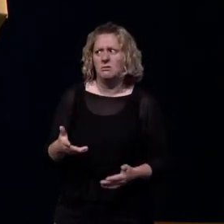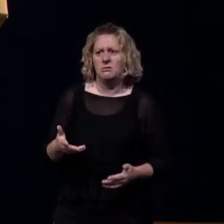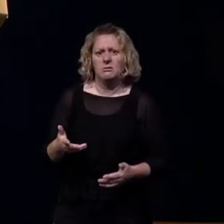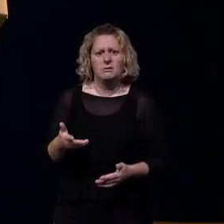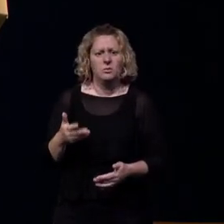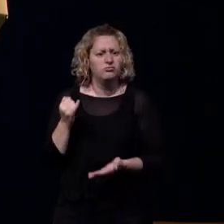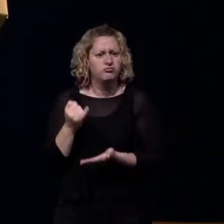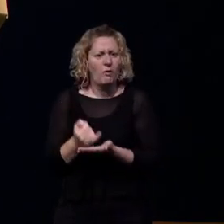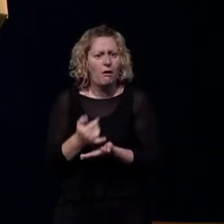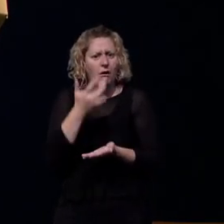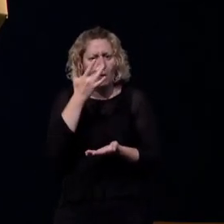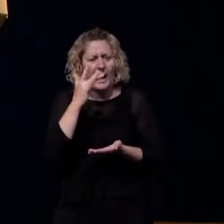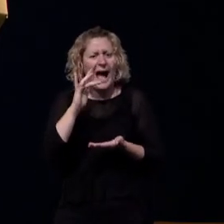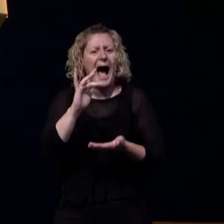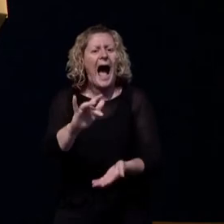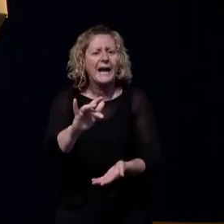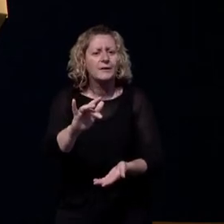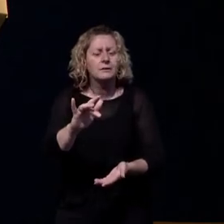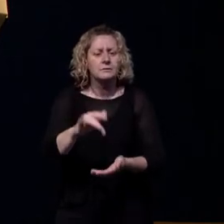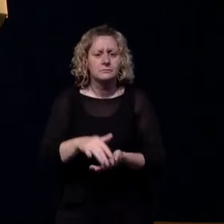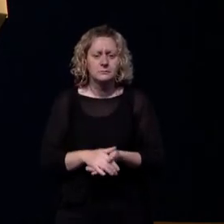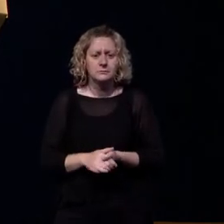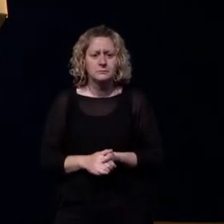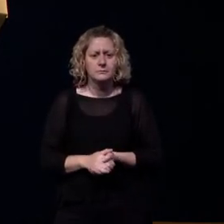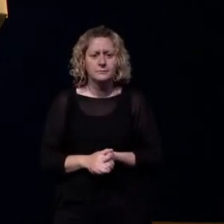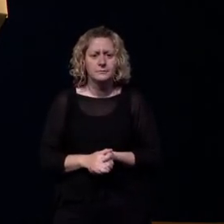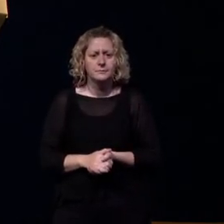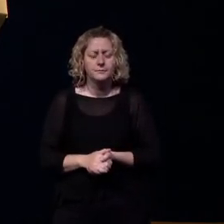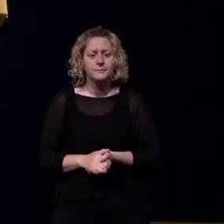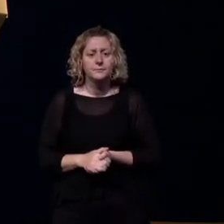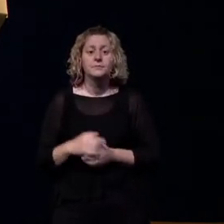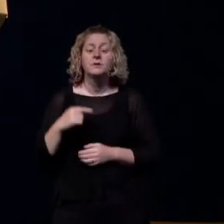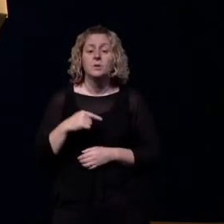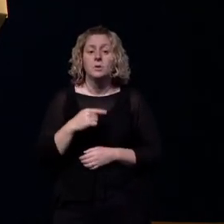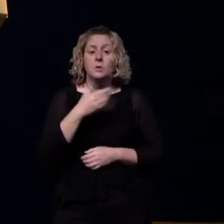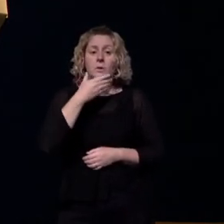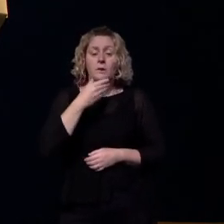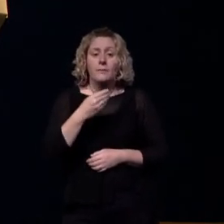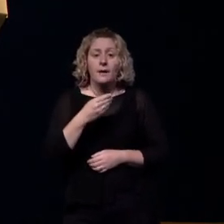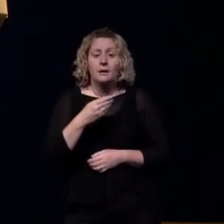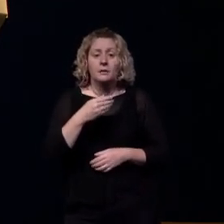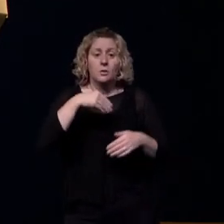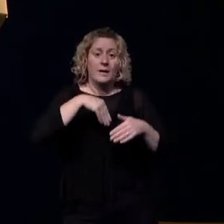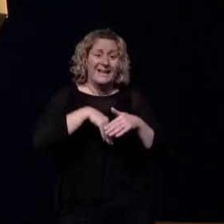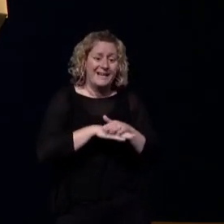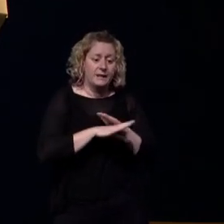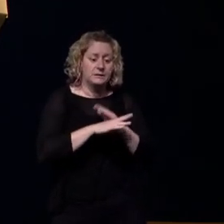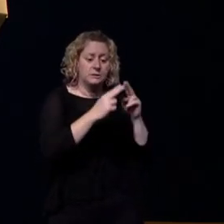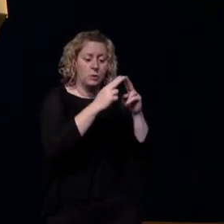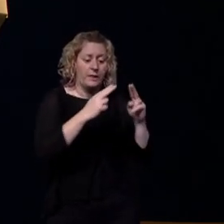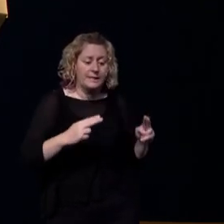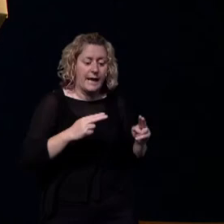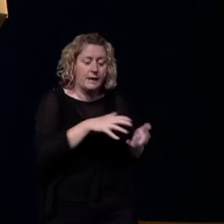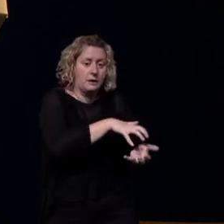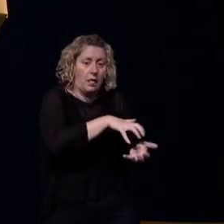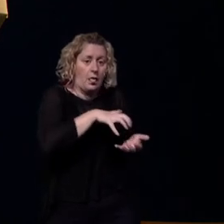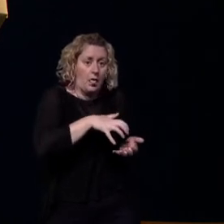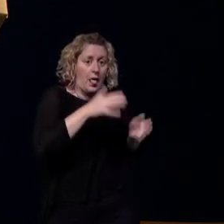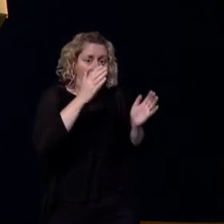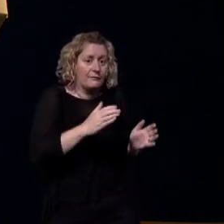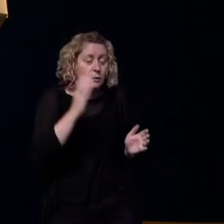Idolatry. And he gets into the tent. The kids have got to be moved. Their beds must be